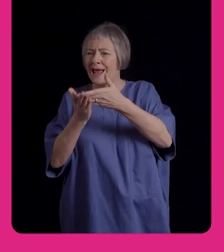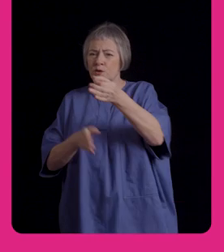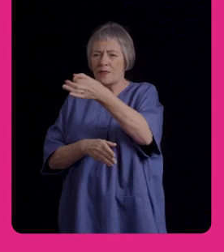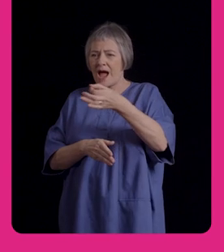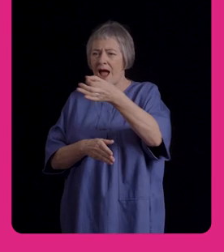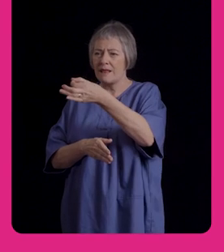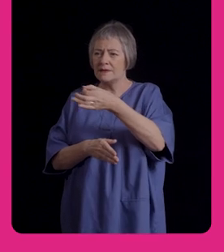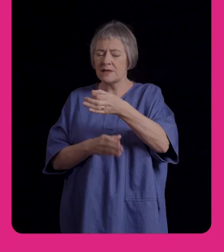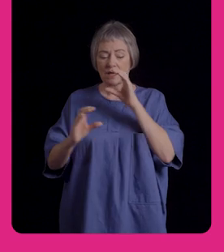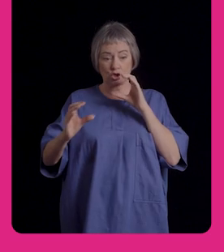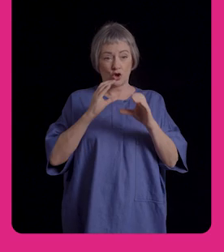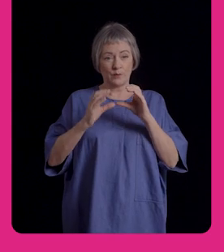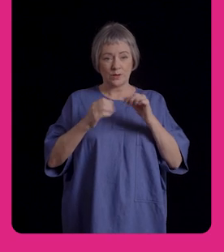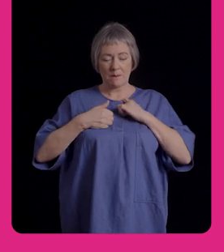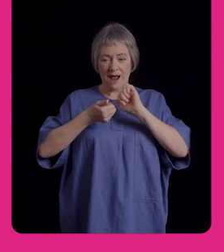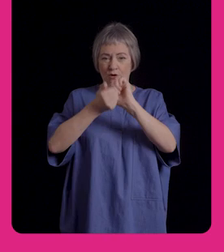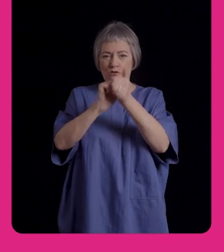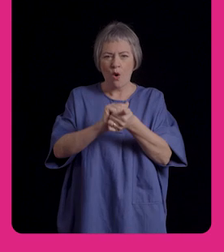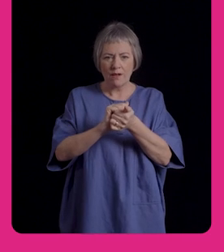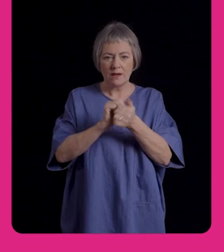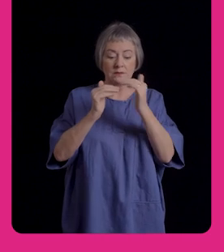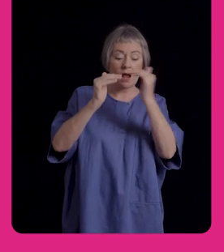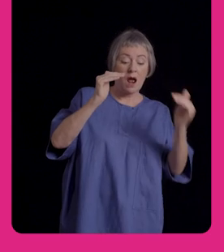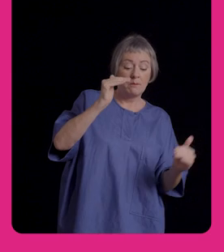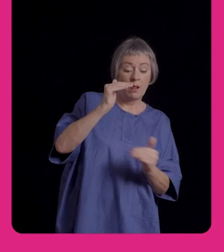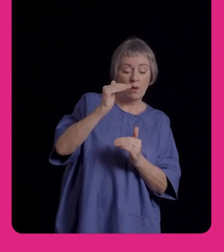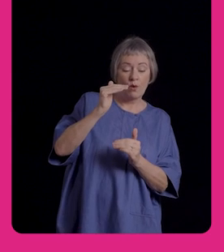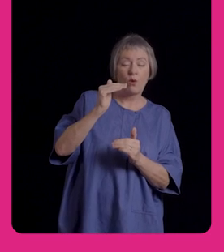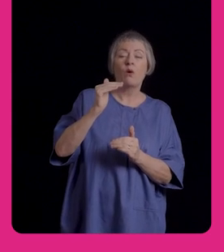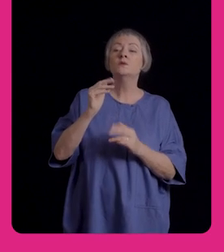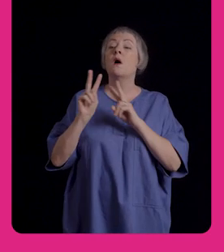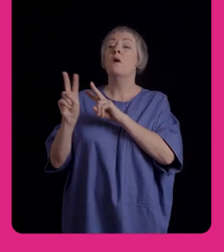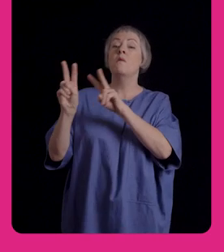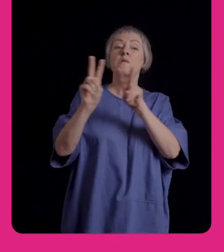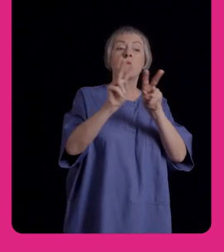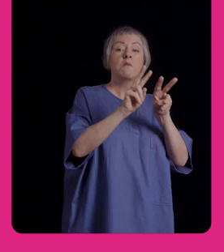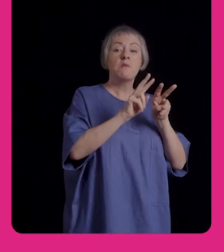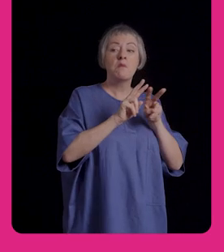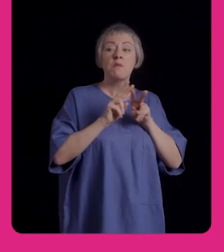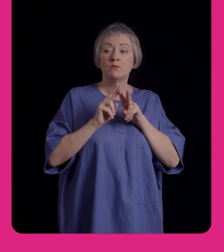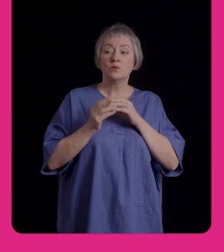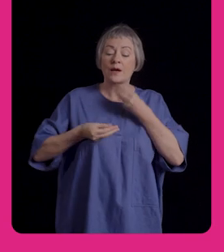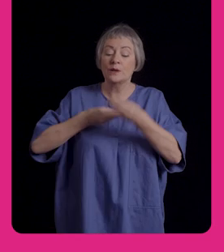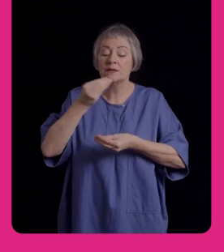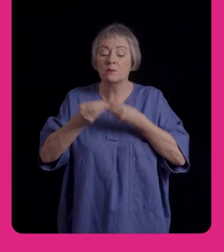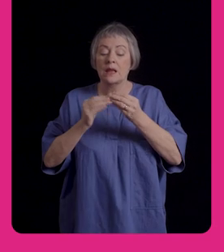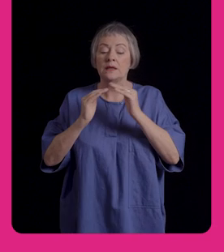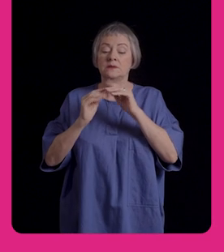I can communicate this information to my colleagues who are below, spying out the lay of the land below decks. Okay,